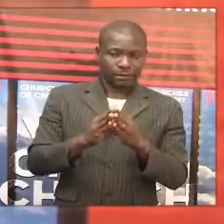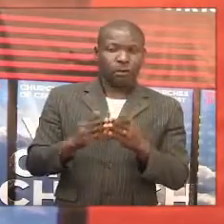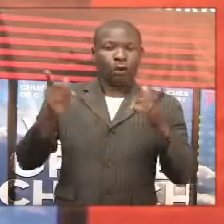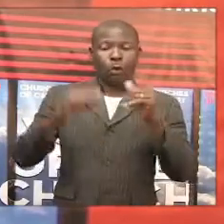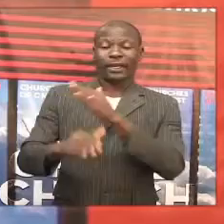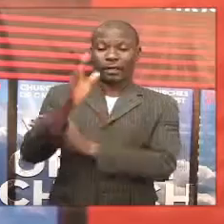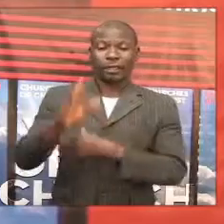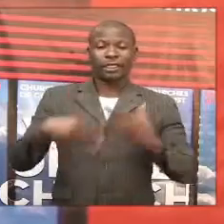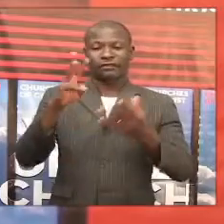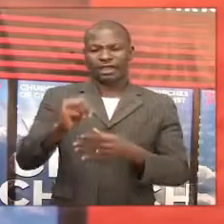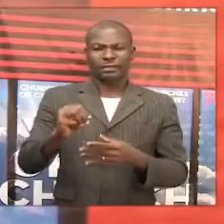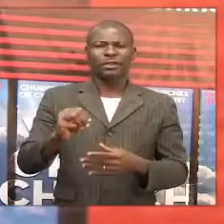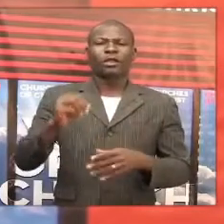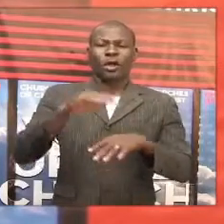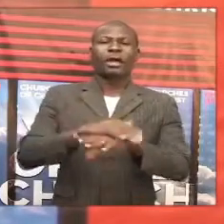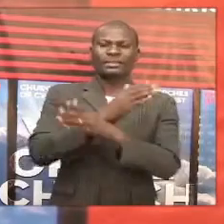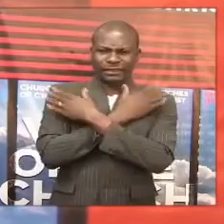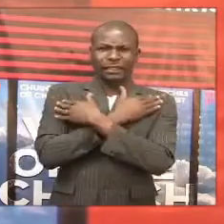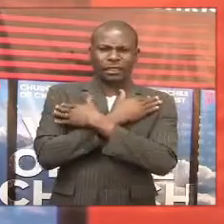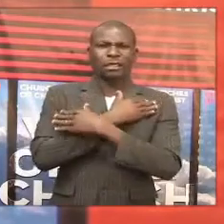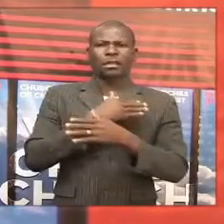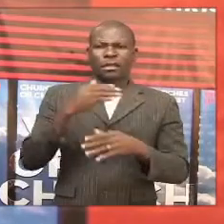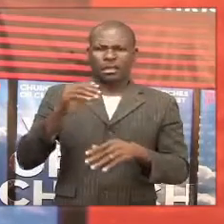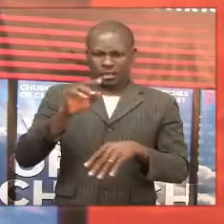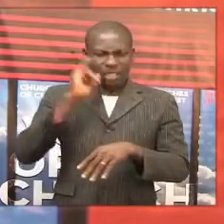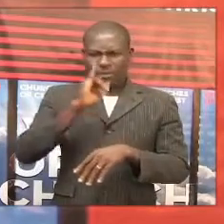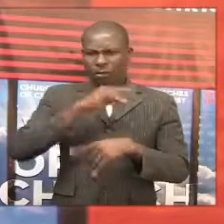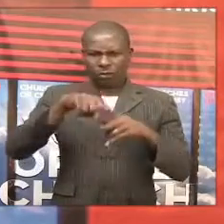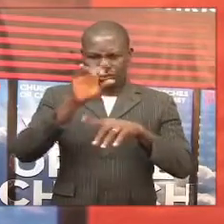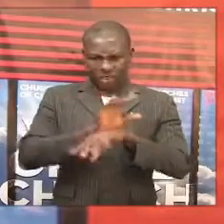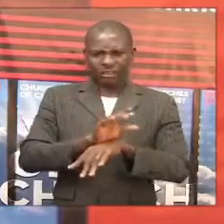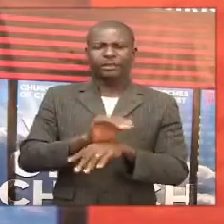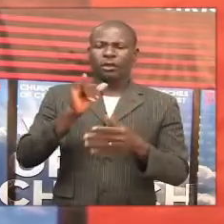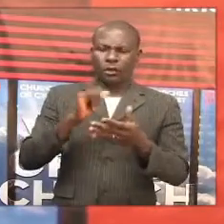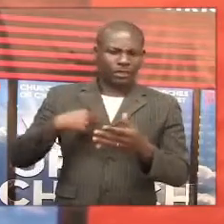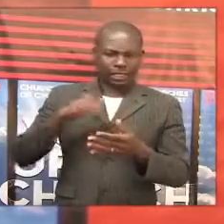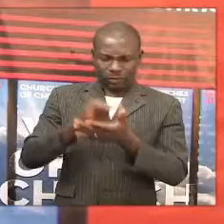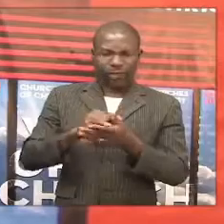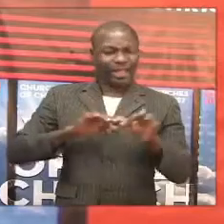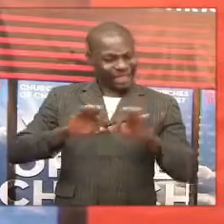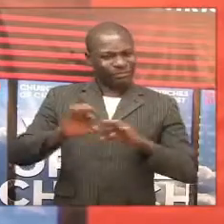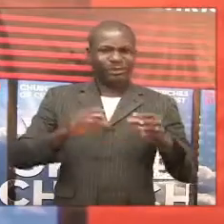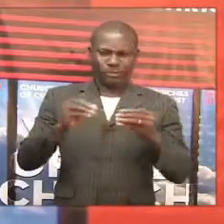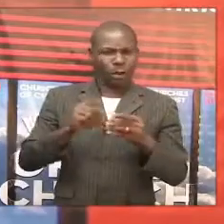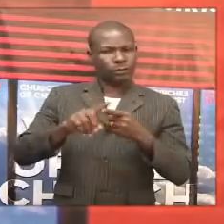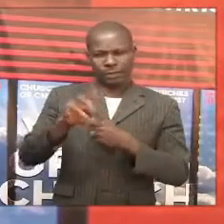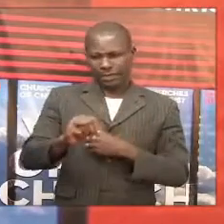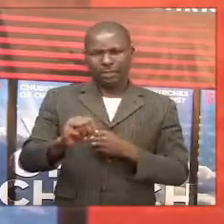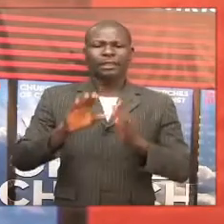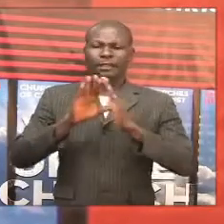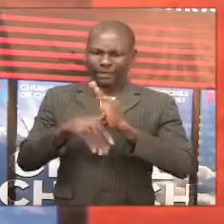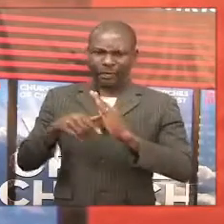no. Quasia danso, na Israel for quasore. And also so, Yachlech him at the Achra man for. And Yachlech him with the